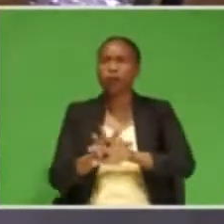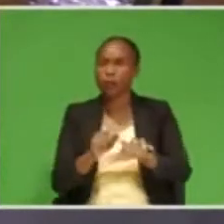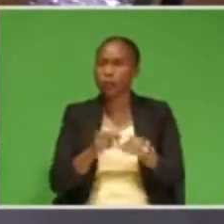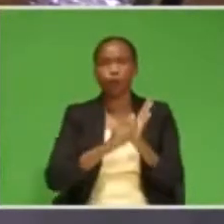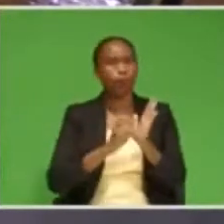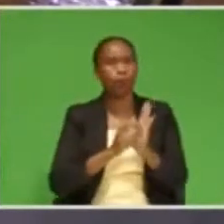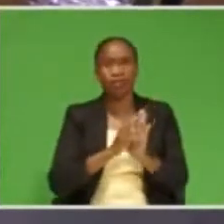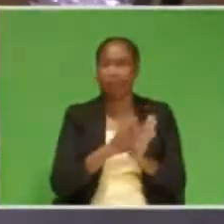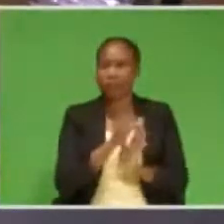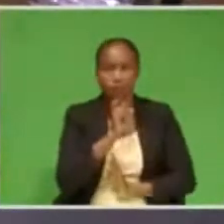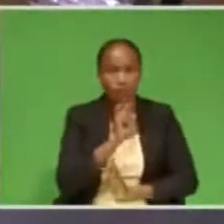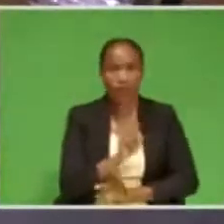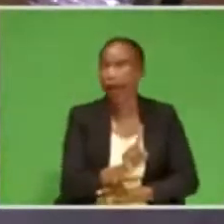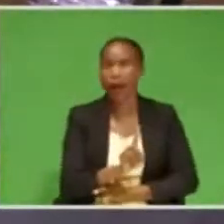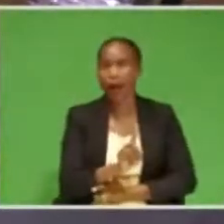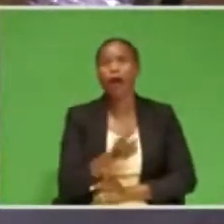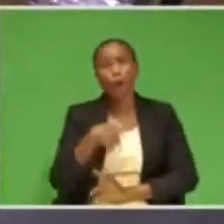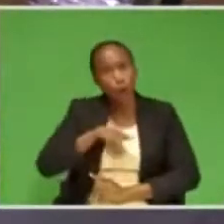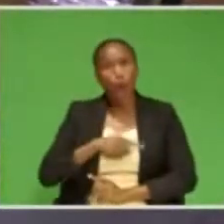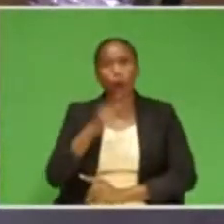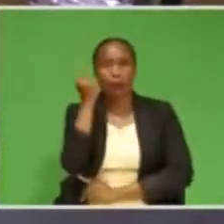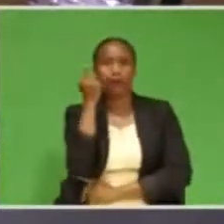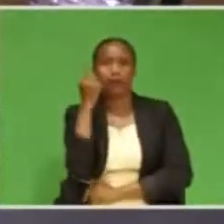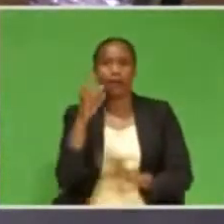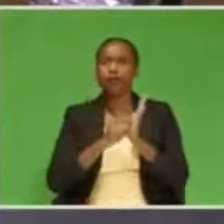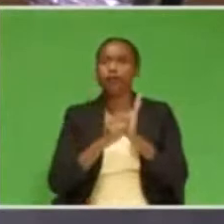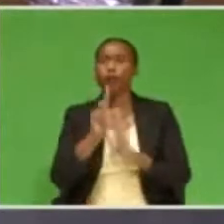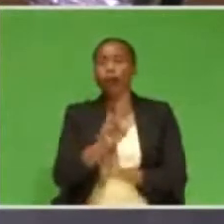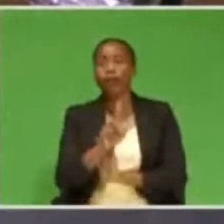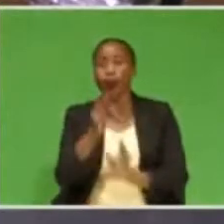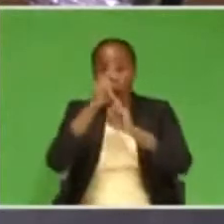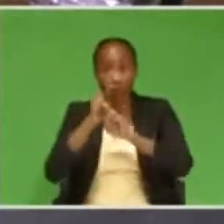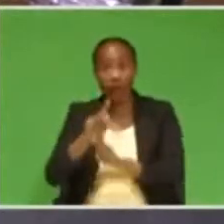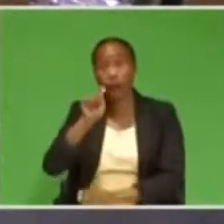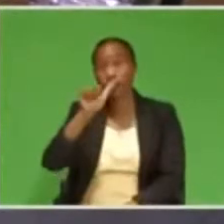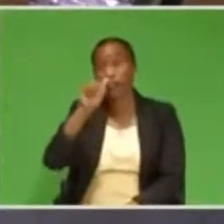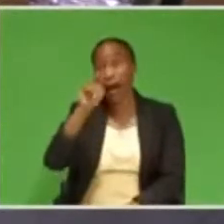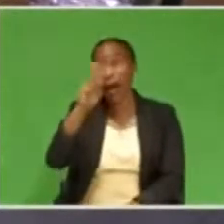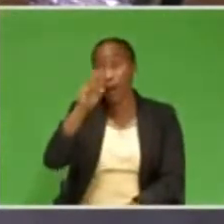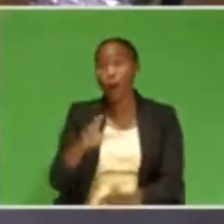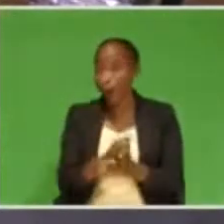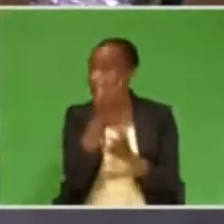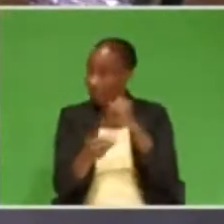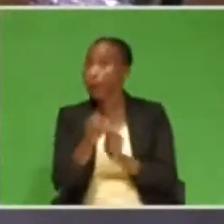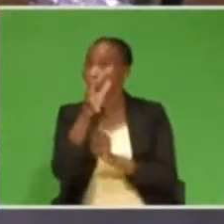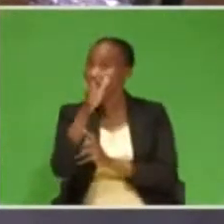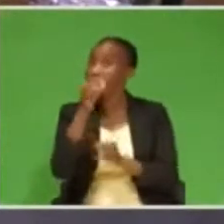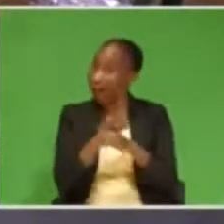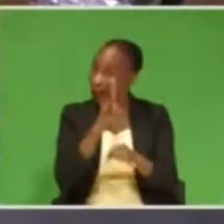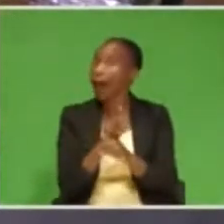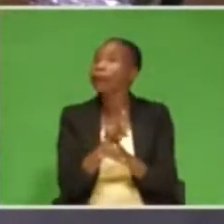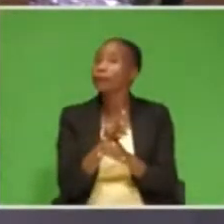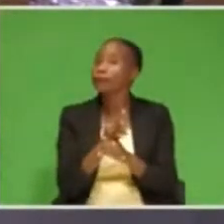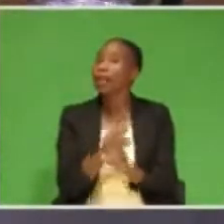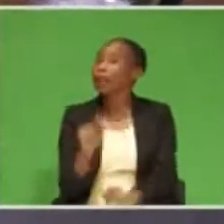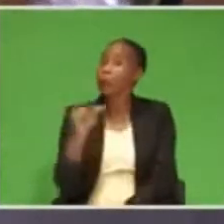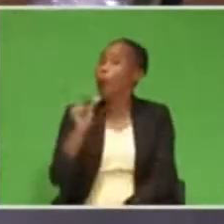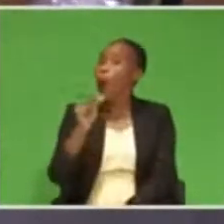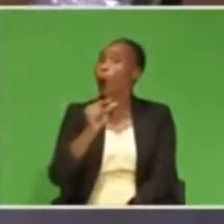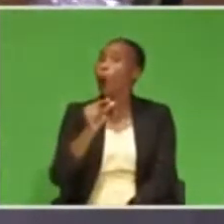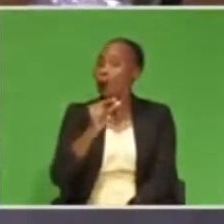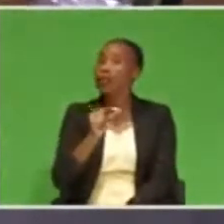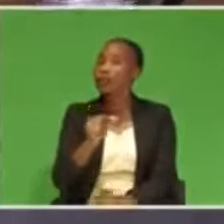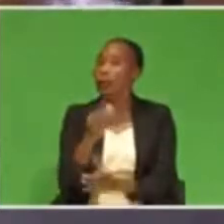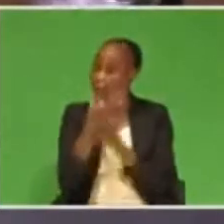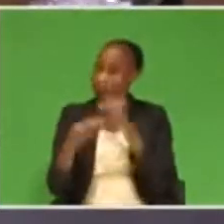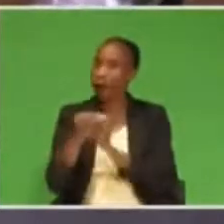We all understand what the rules are. Honorable Tambo, uzawuphuma tata. Very soon you are going to be